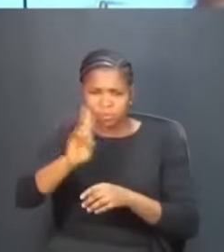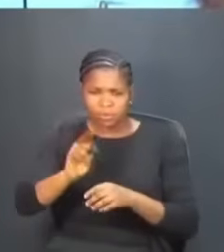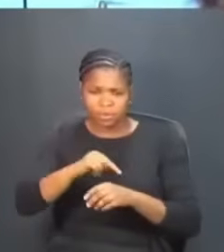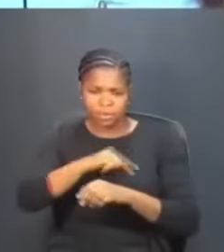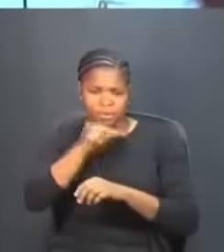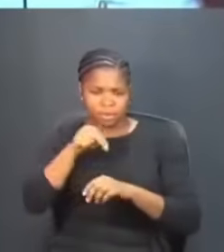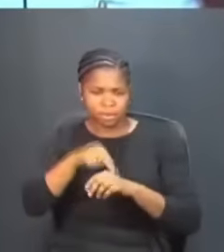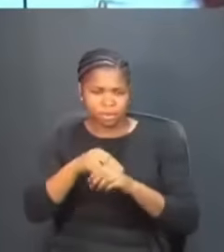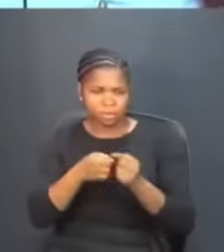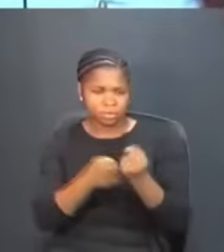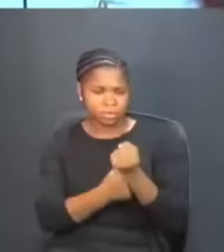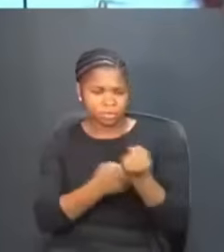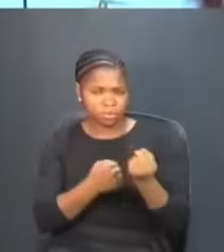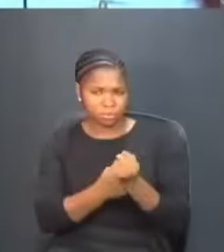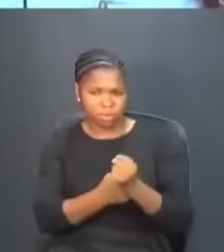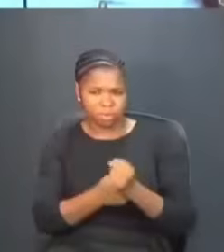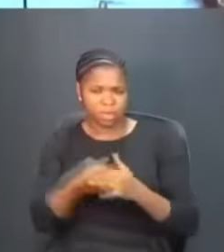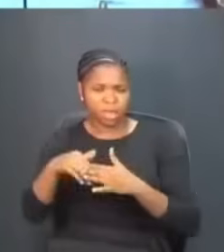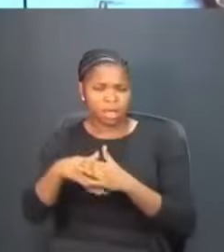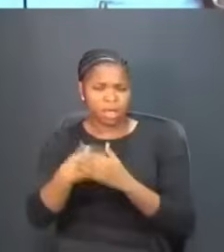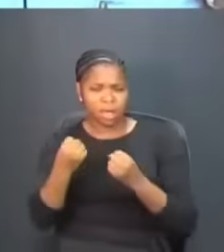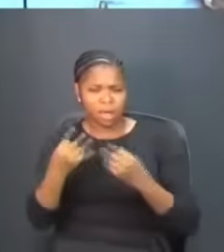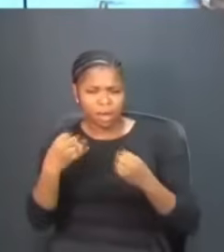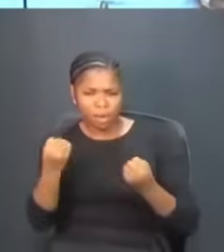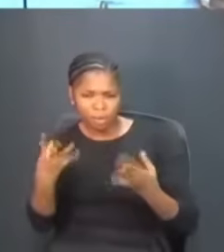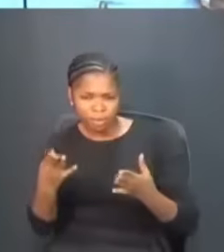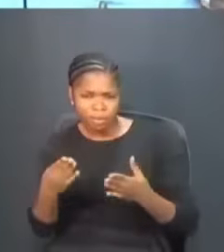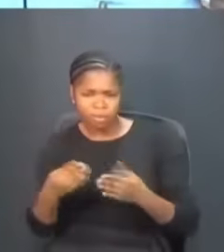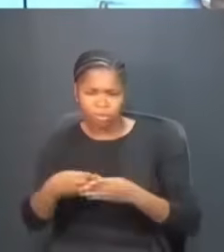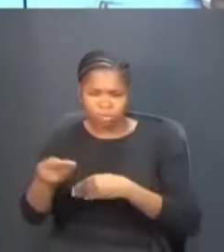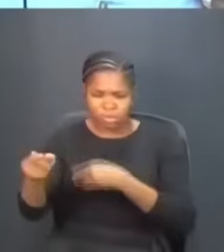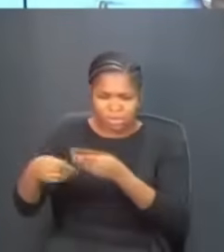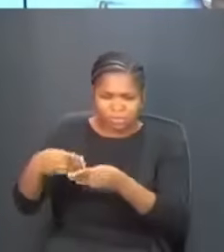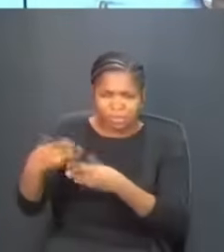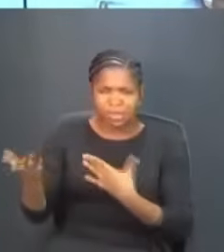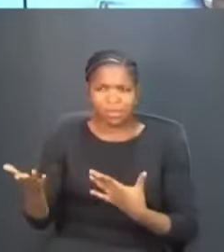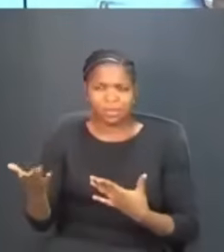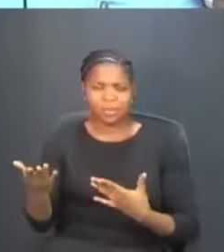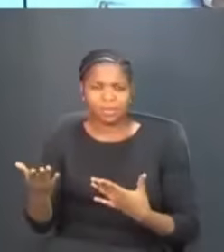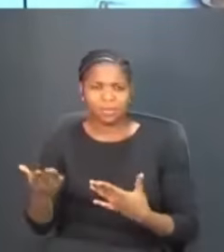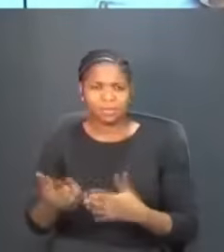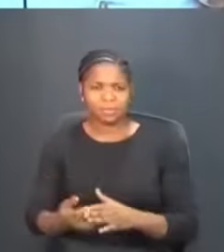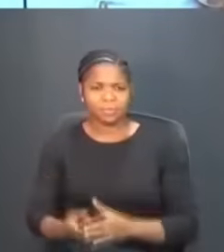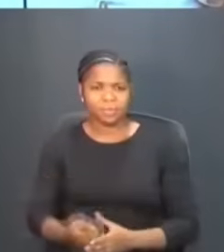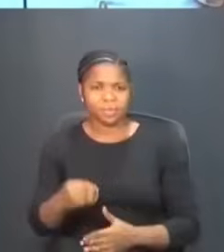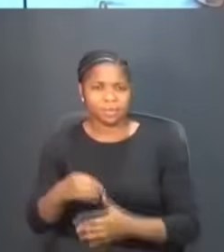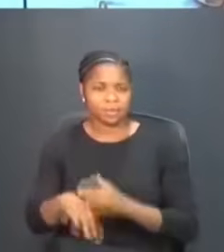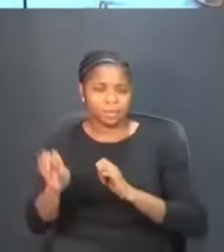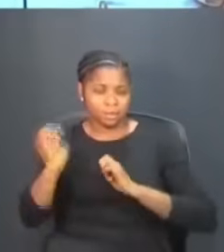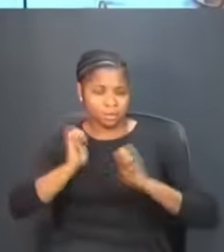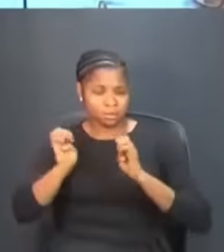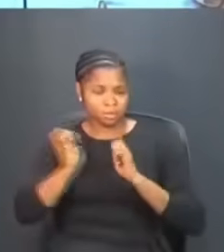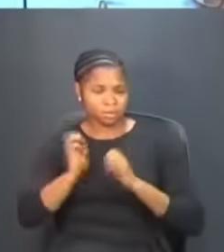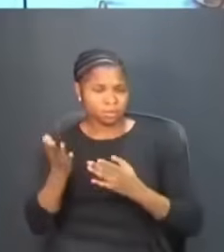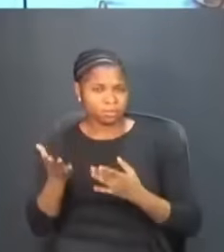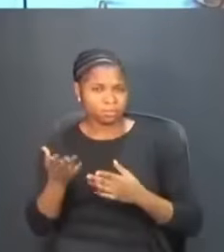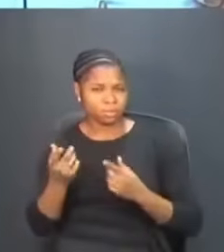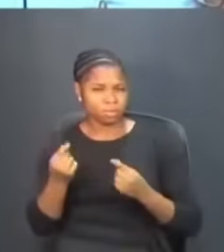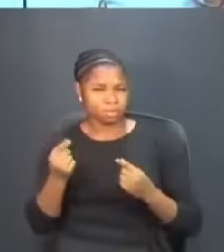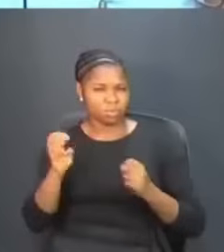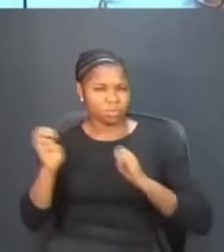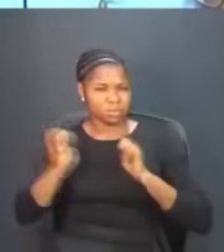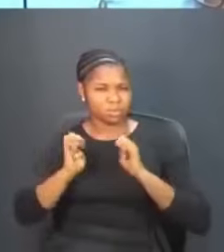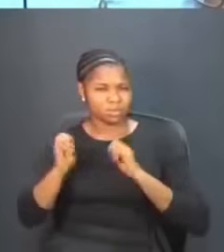involved in this whole exercise. Thank you. Which exercise?